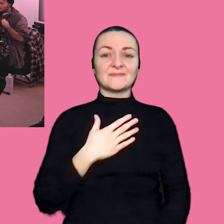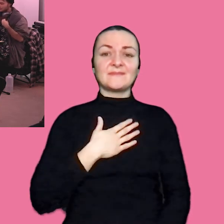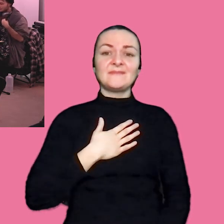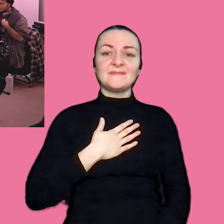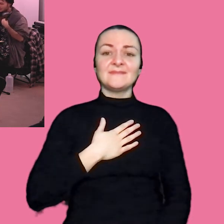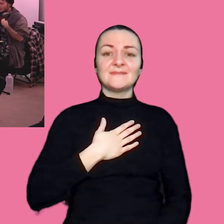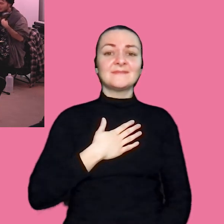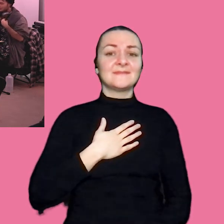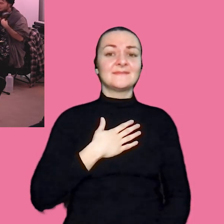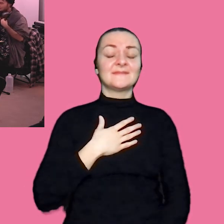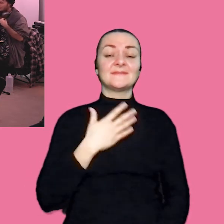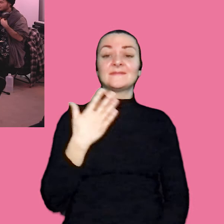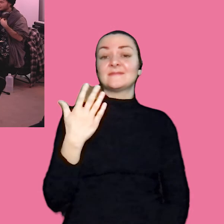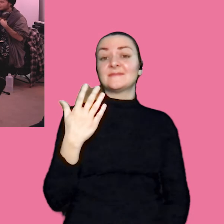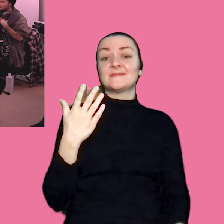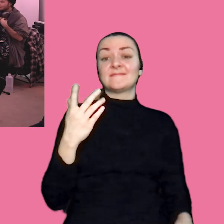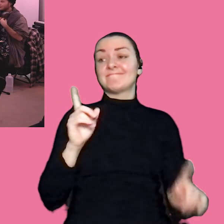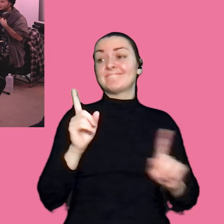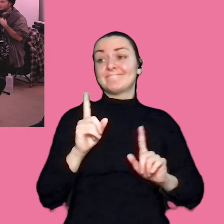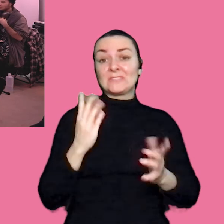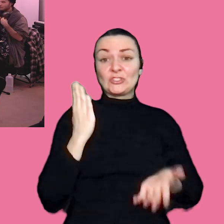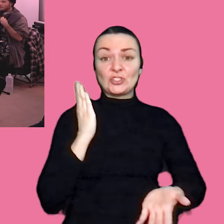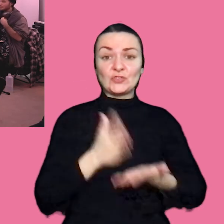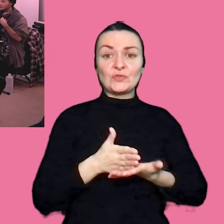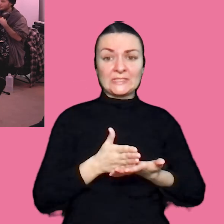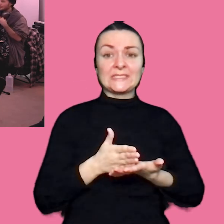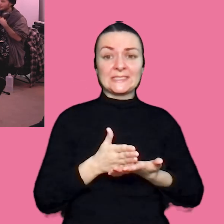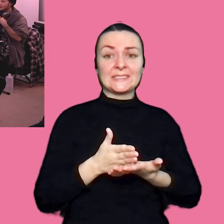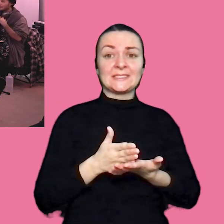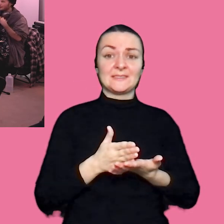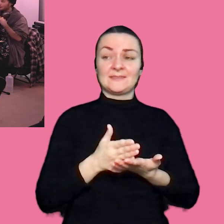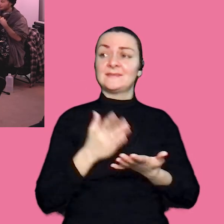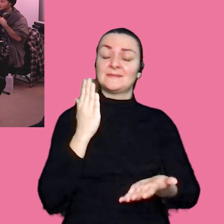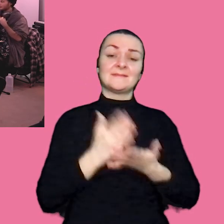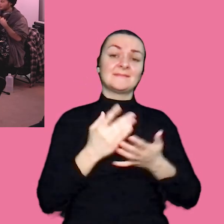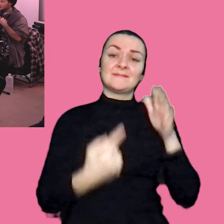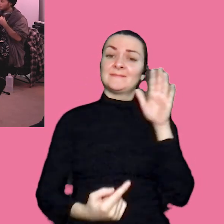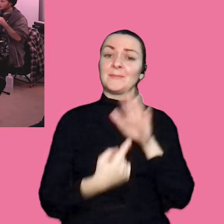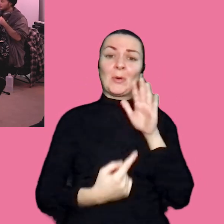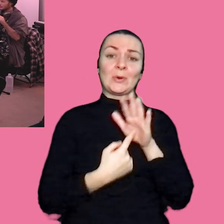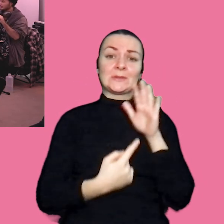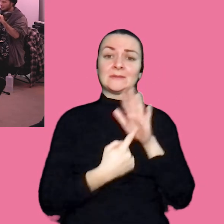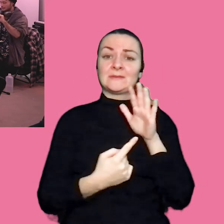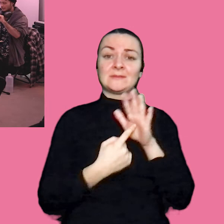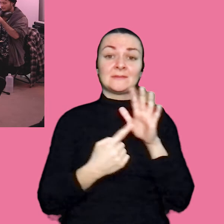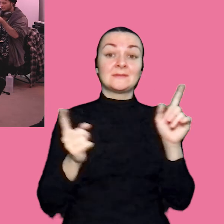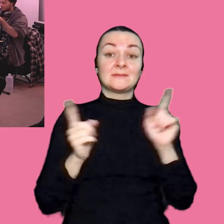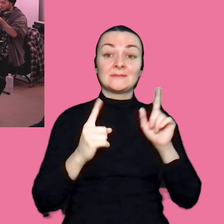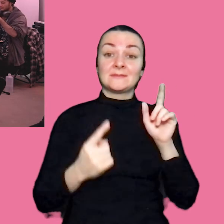For me as an artist, what's really one of the things that's really important is